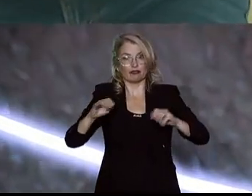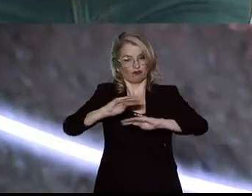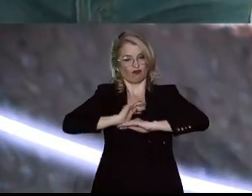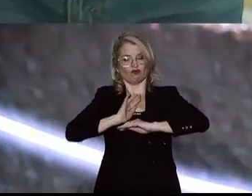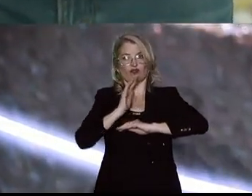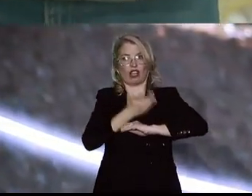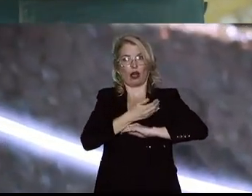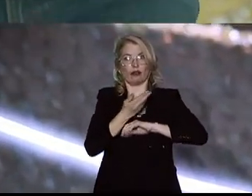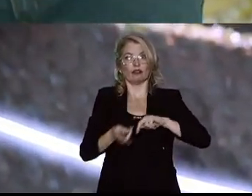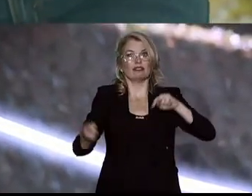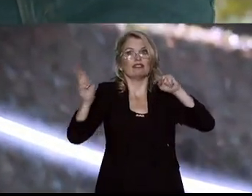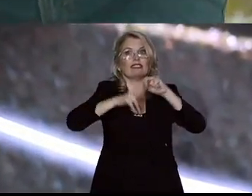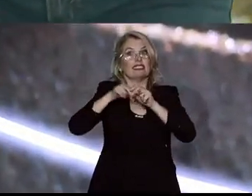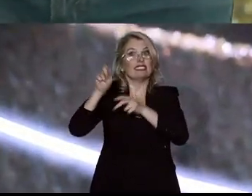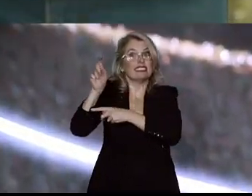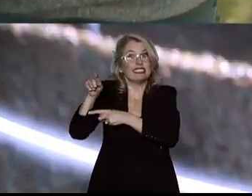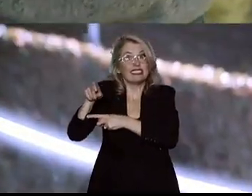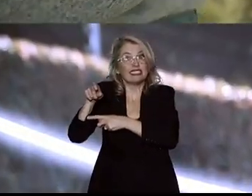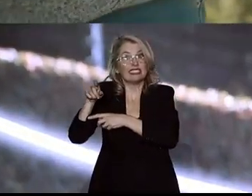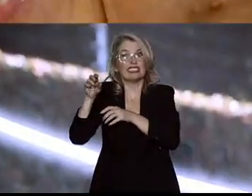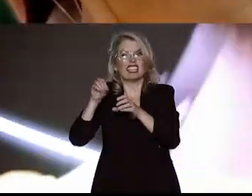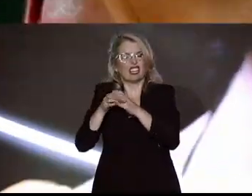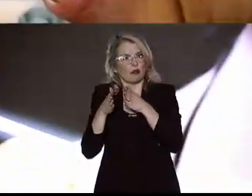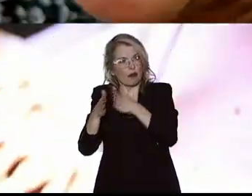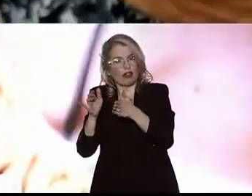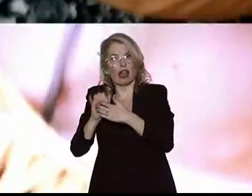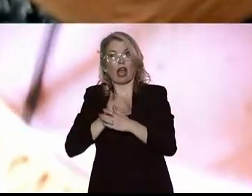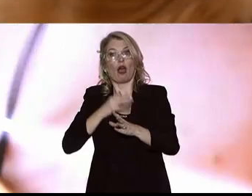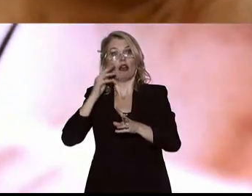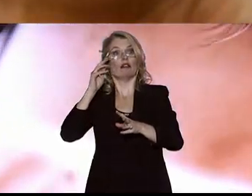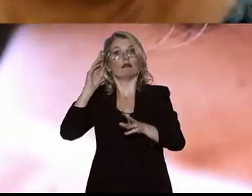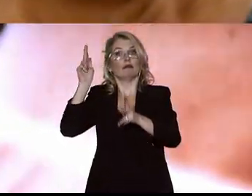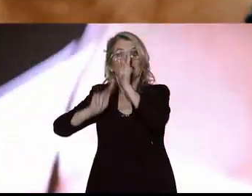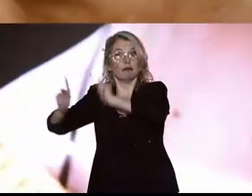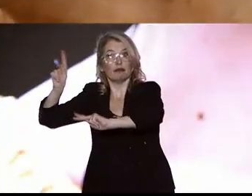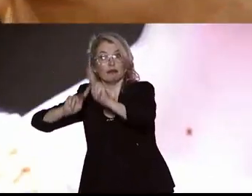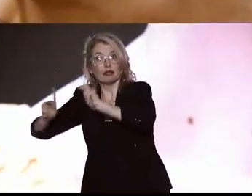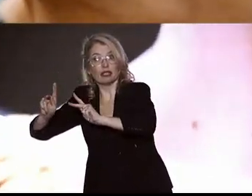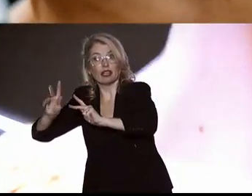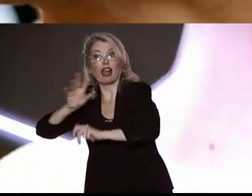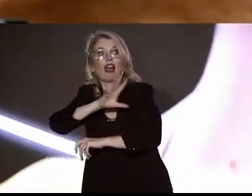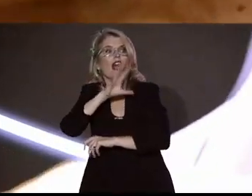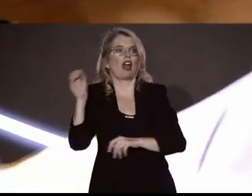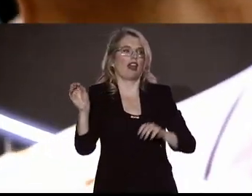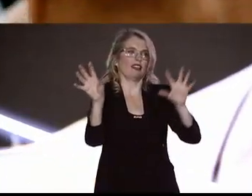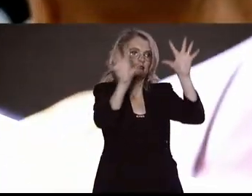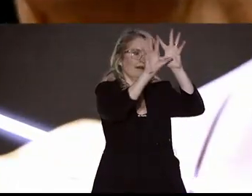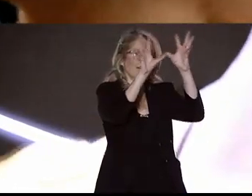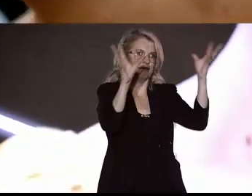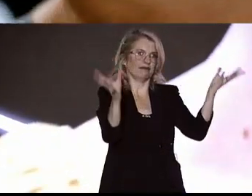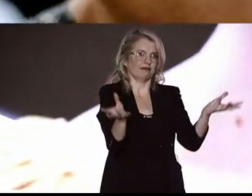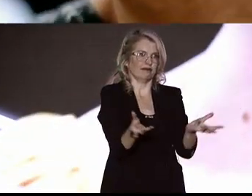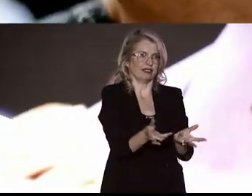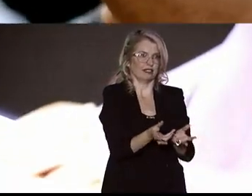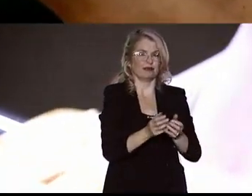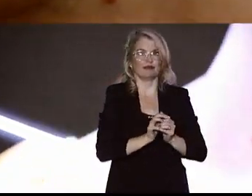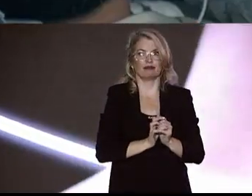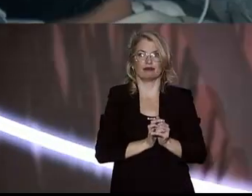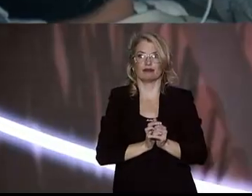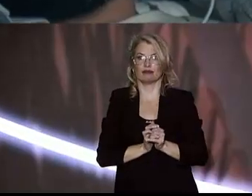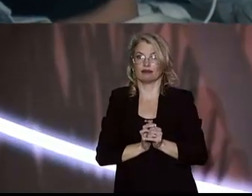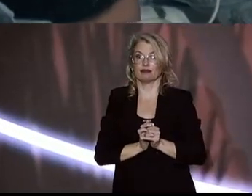our ever-increasing needs in a way that is sustainable for society and the